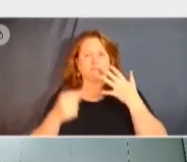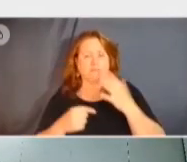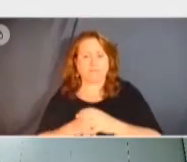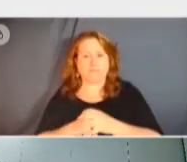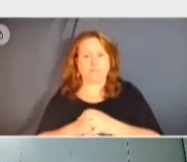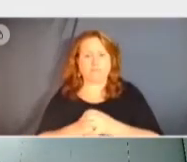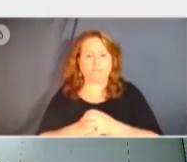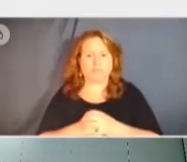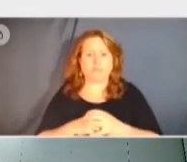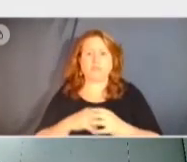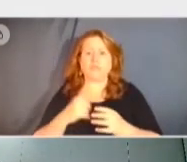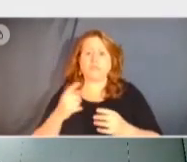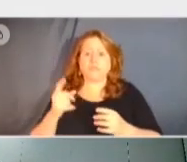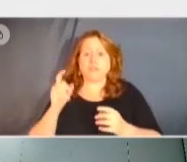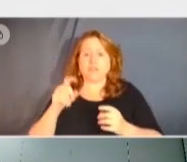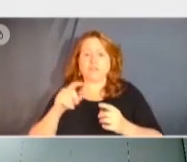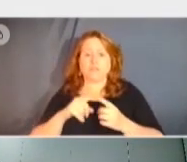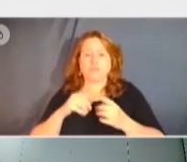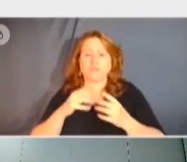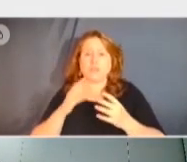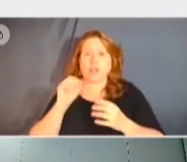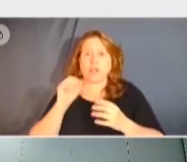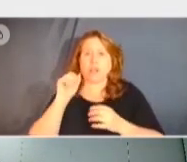to accommodate that.